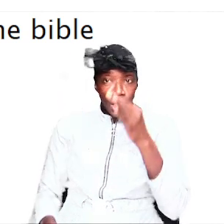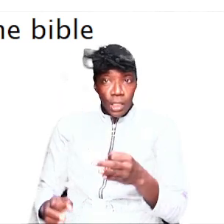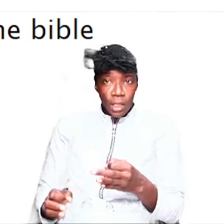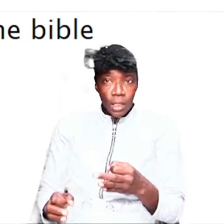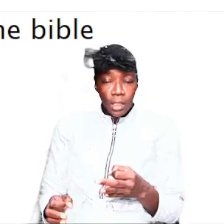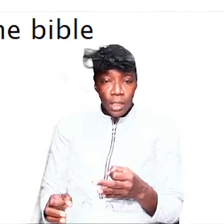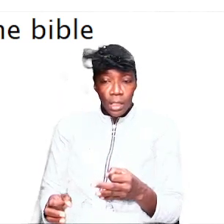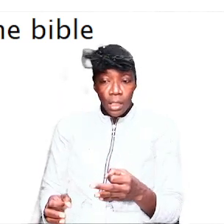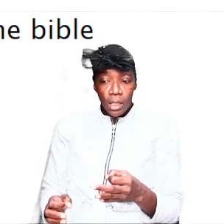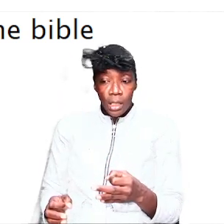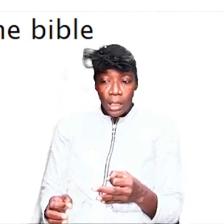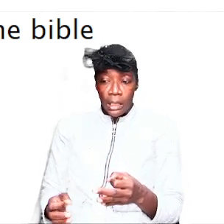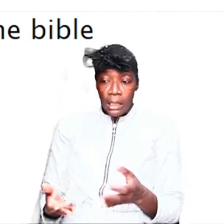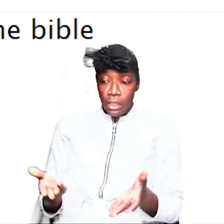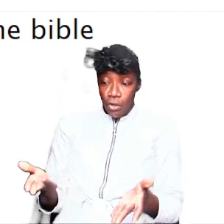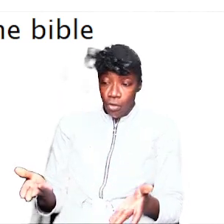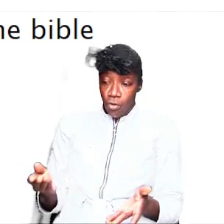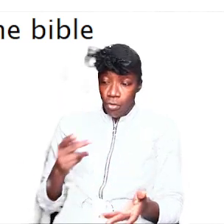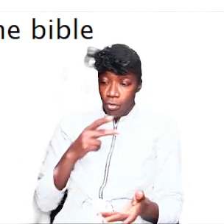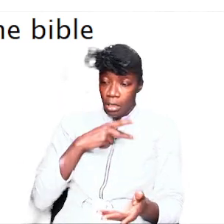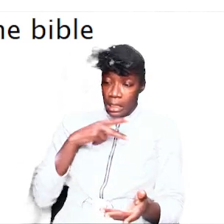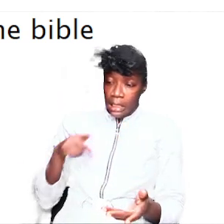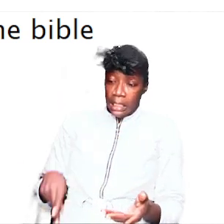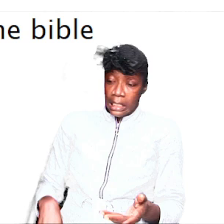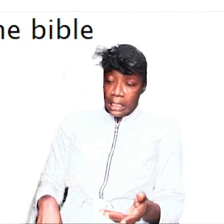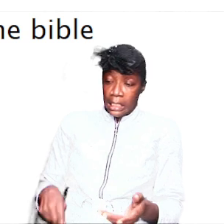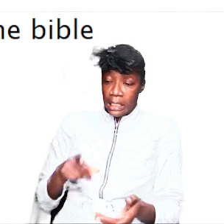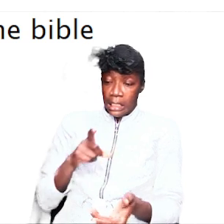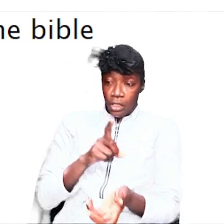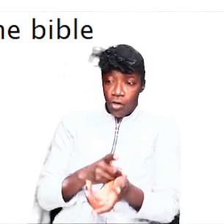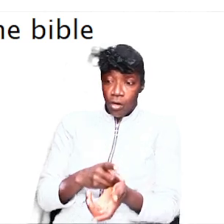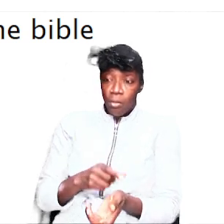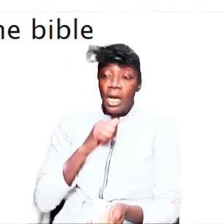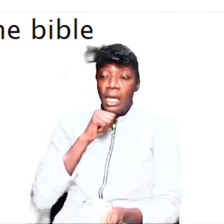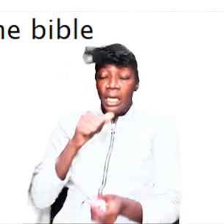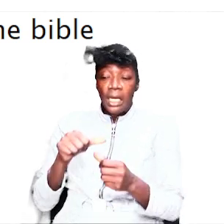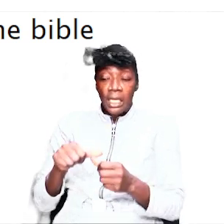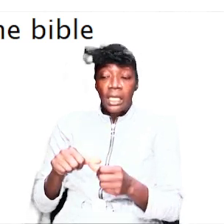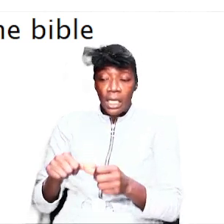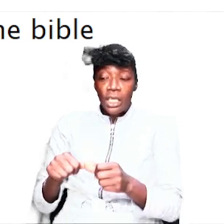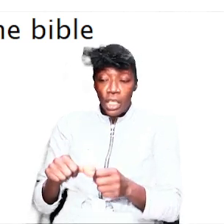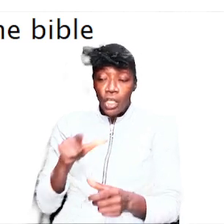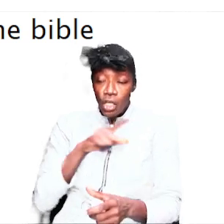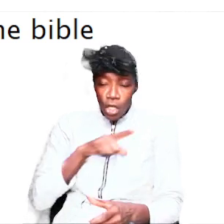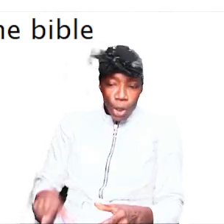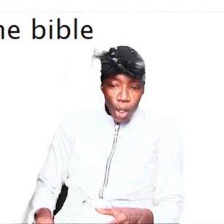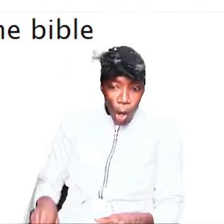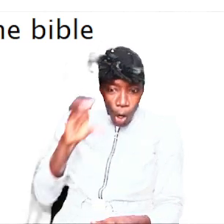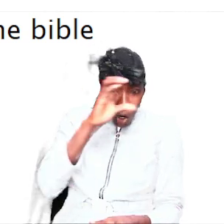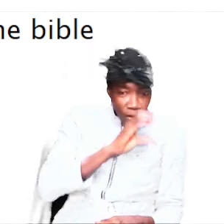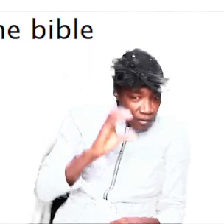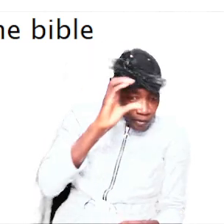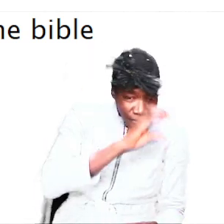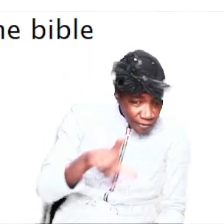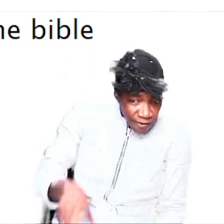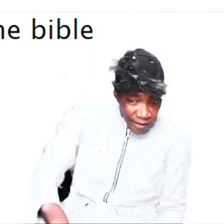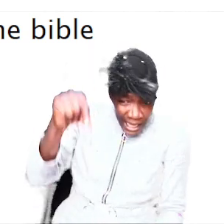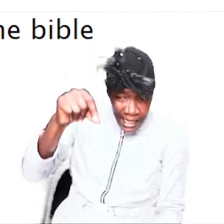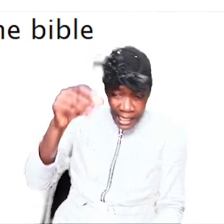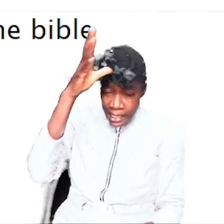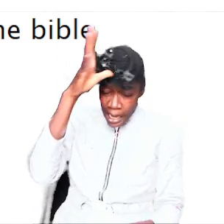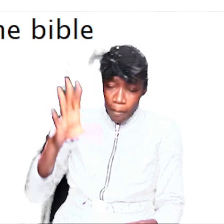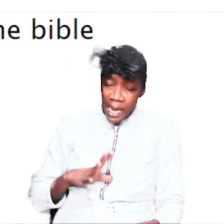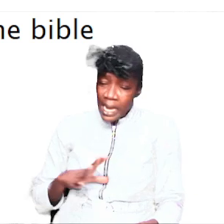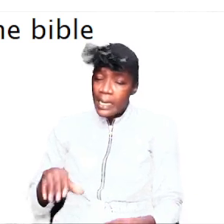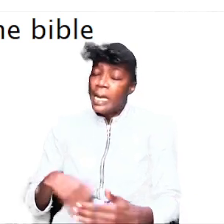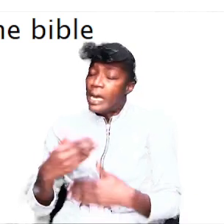Now thy kingdom shall not continue. The Lord had sought him a man after his own heart. And